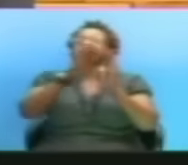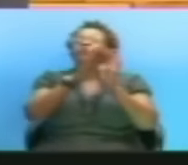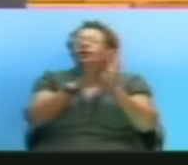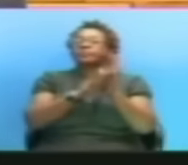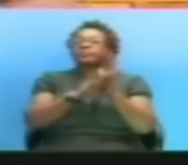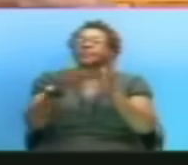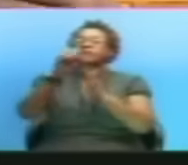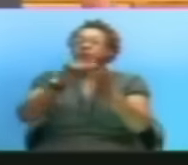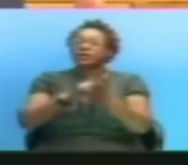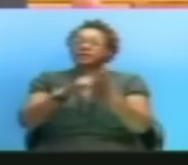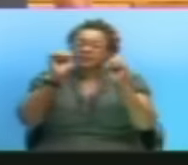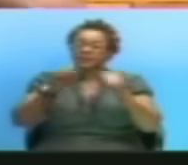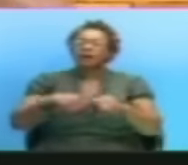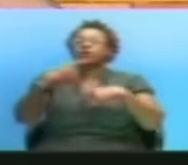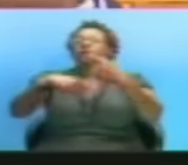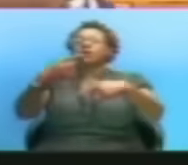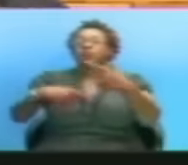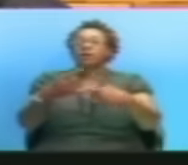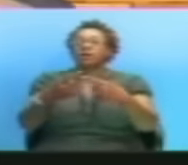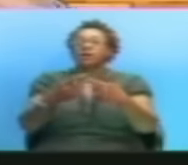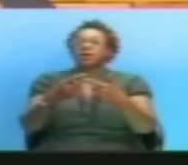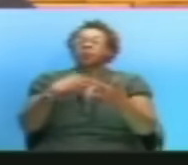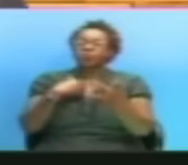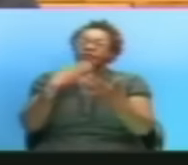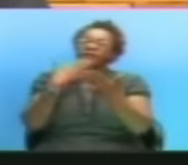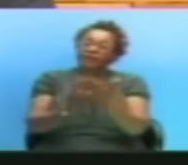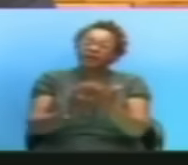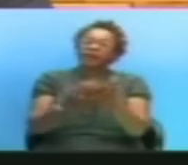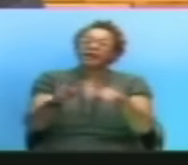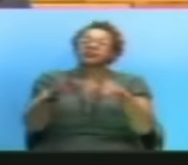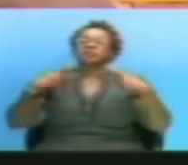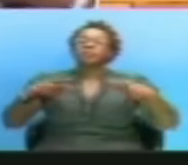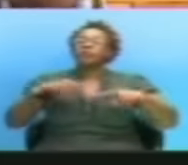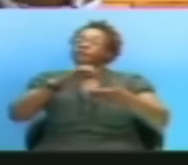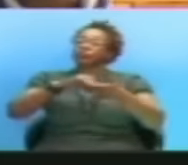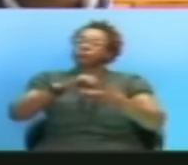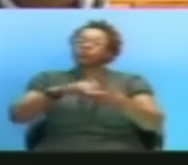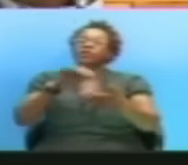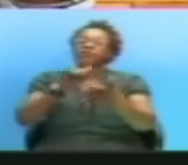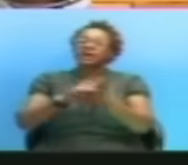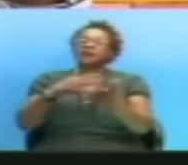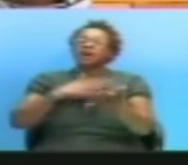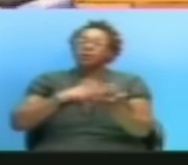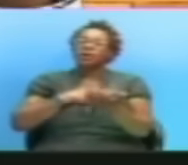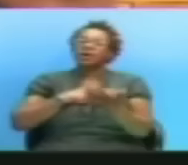so that the program can go on. At least we are thankful at the residents of Buru Buru that